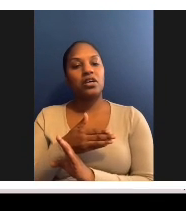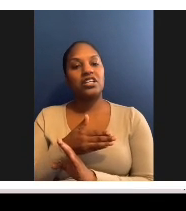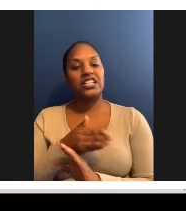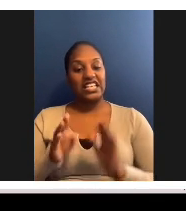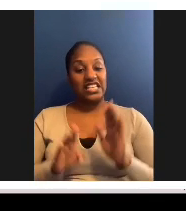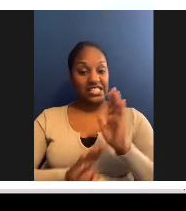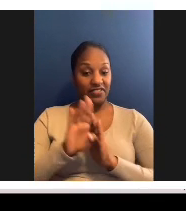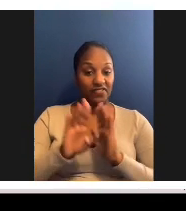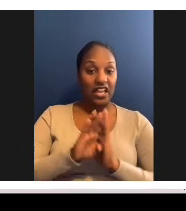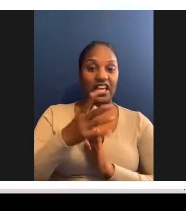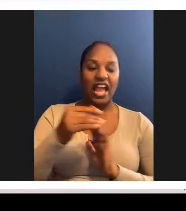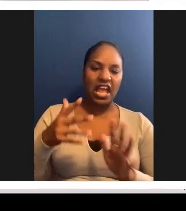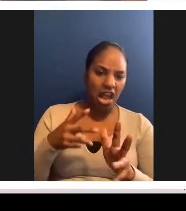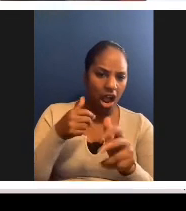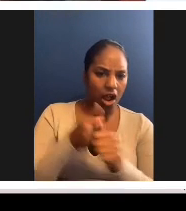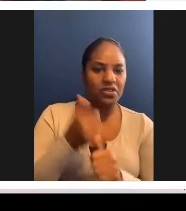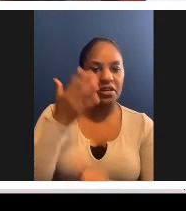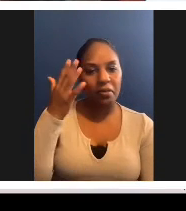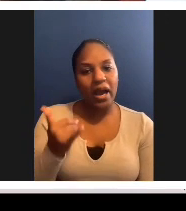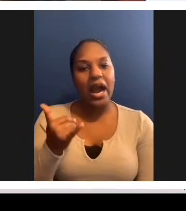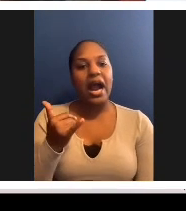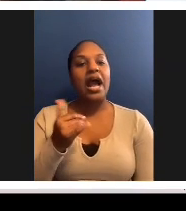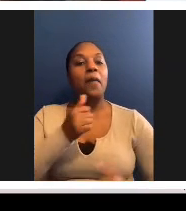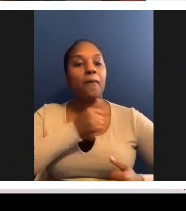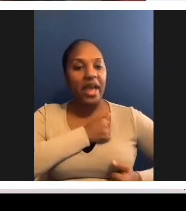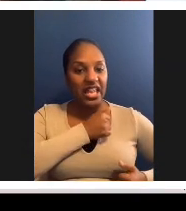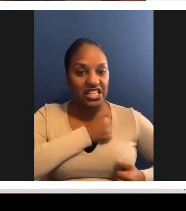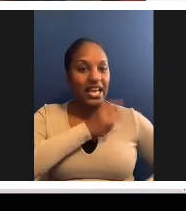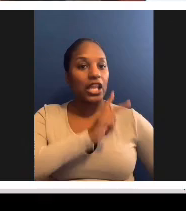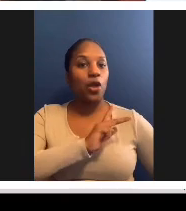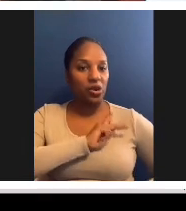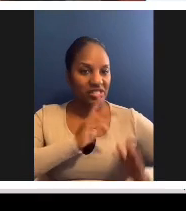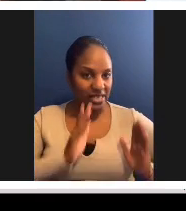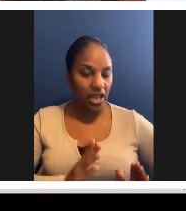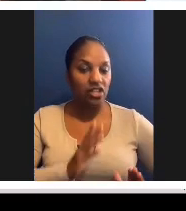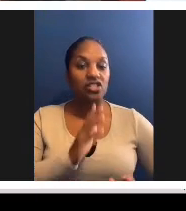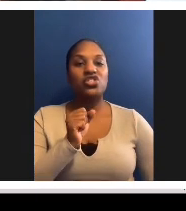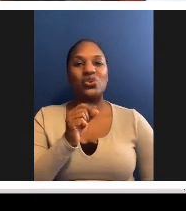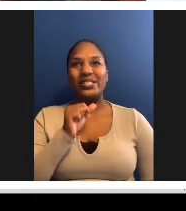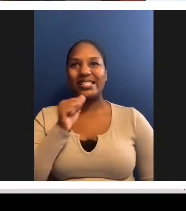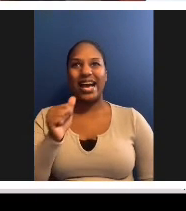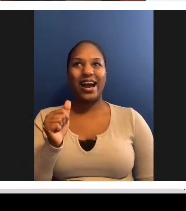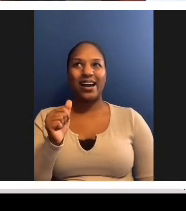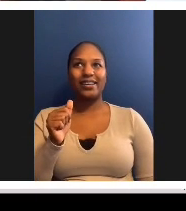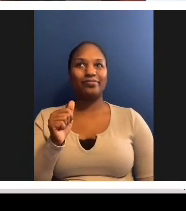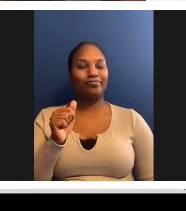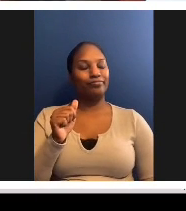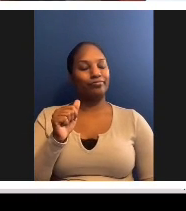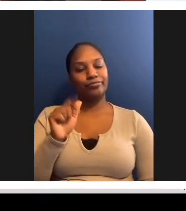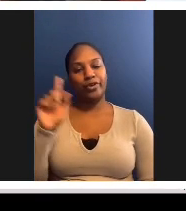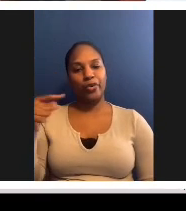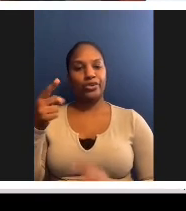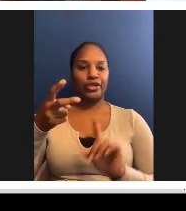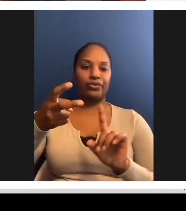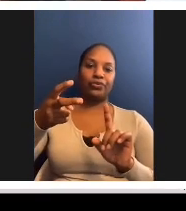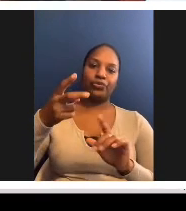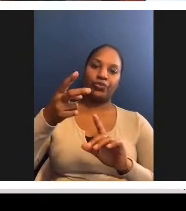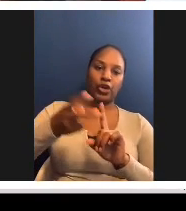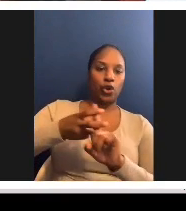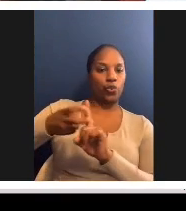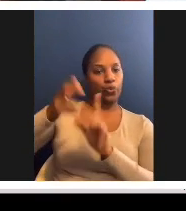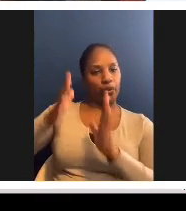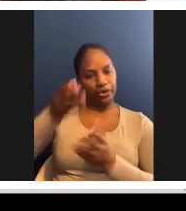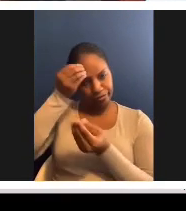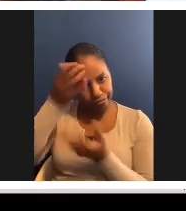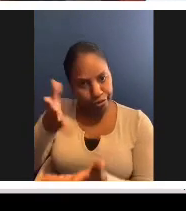developed and updated by military personnel. So it's not just like what a recruiter is telling some of your students. It